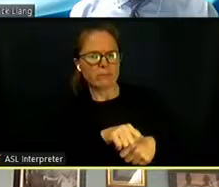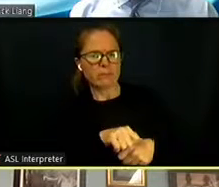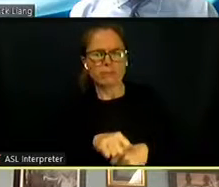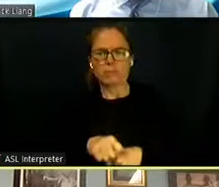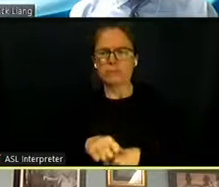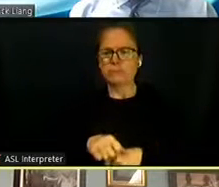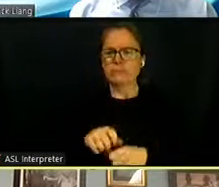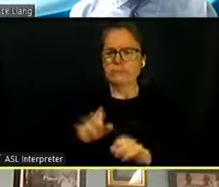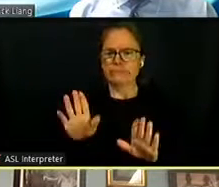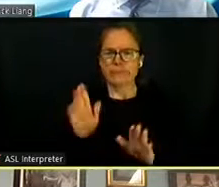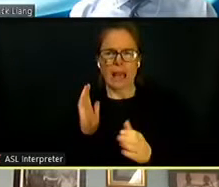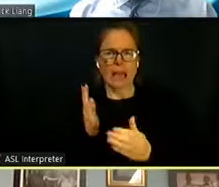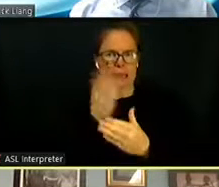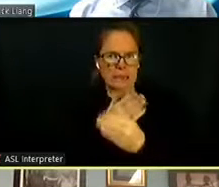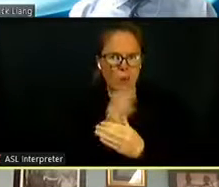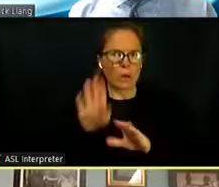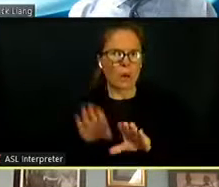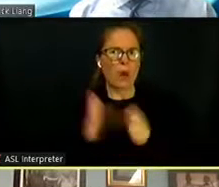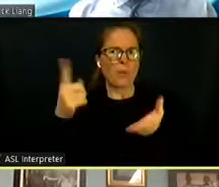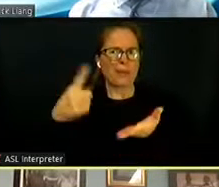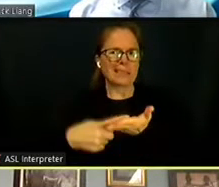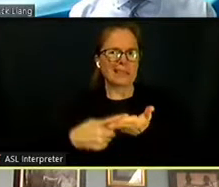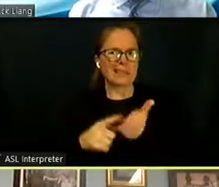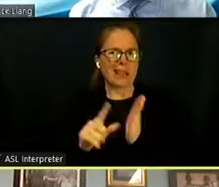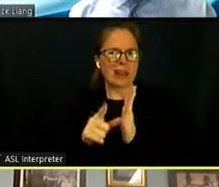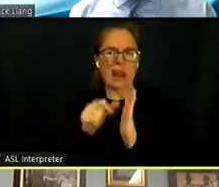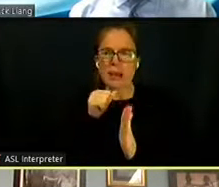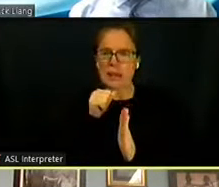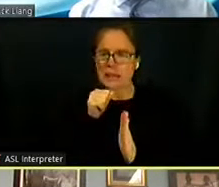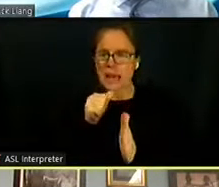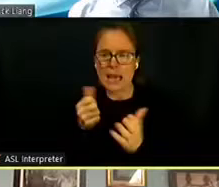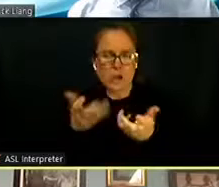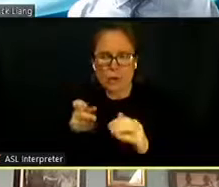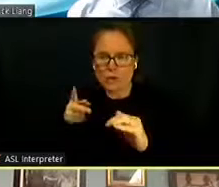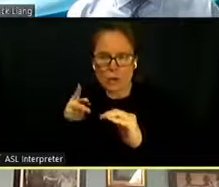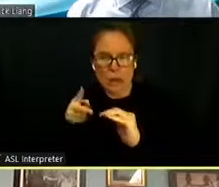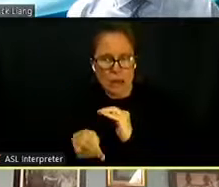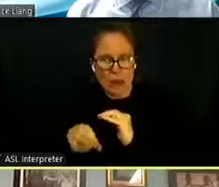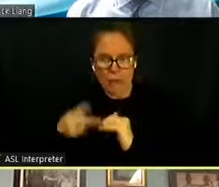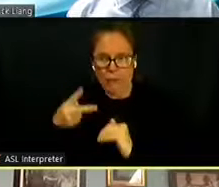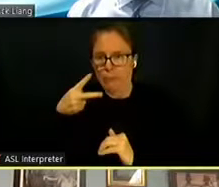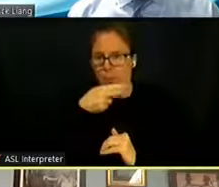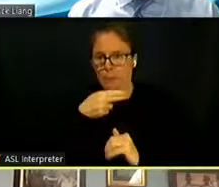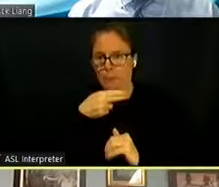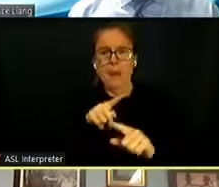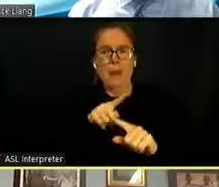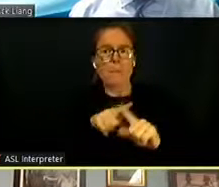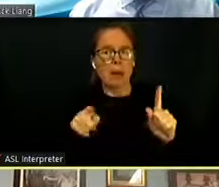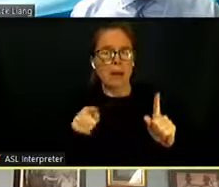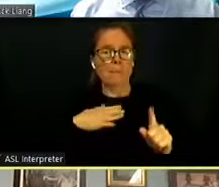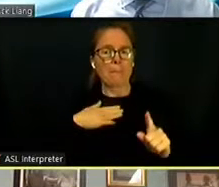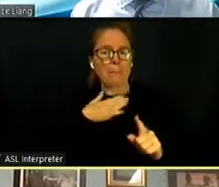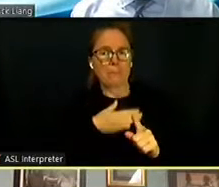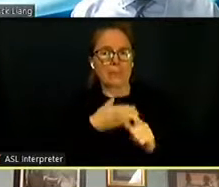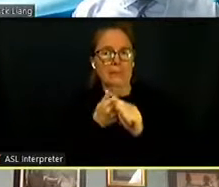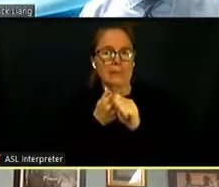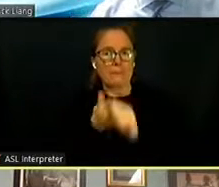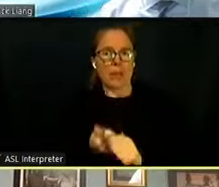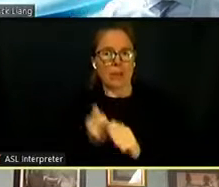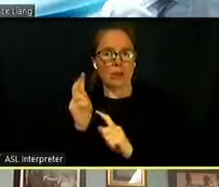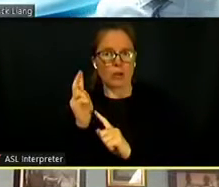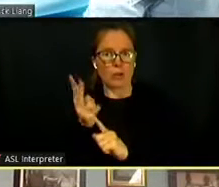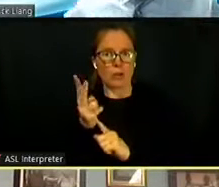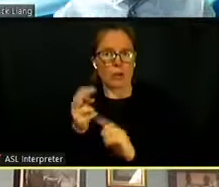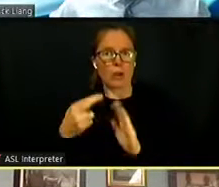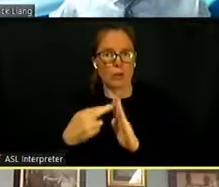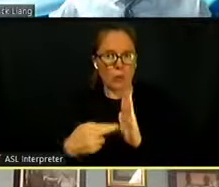and there's going to be an open discussion later, and I'm not trying to cut you off, but I do want people to kind of adhere to the 2-minute rule because we want to